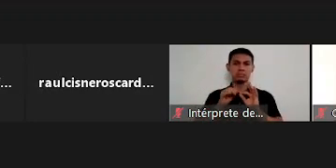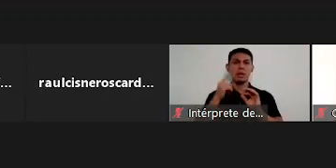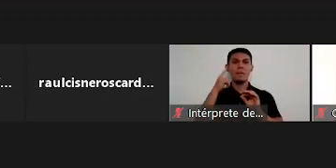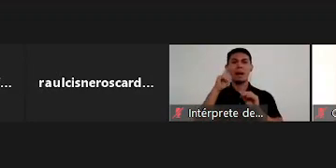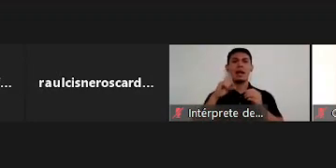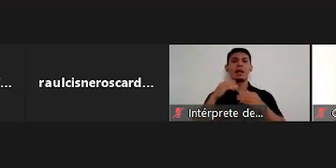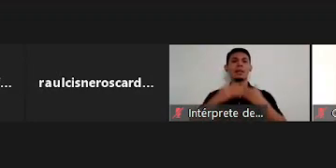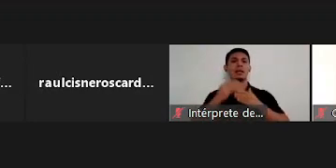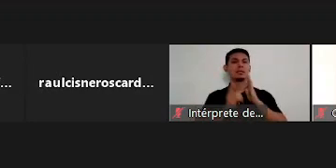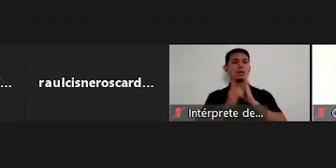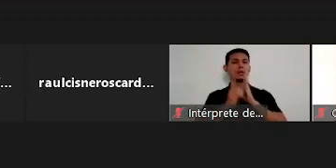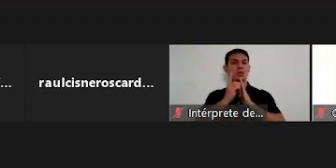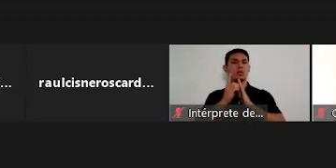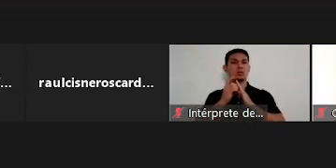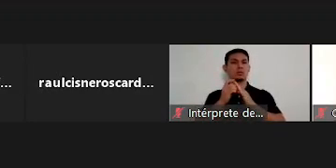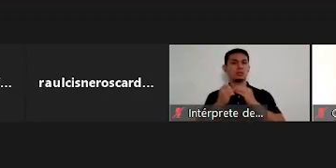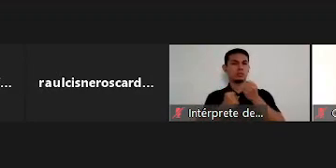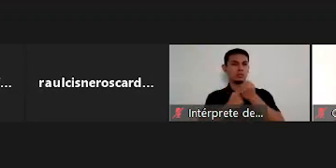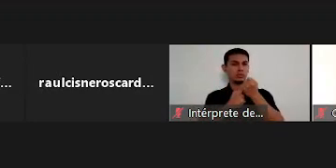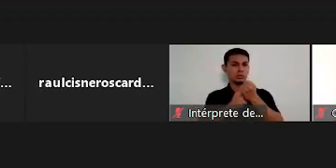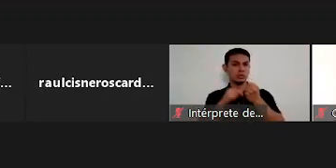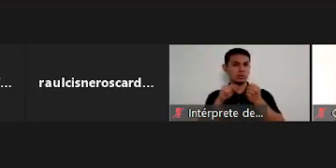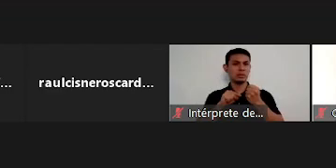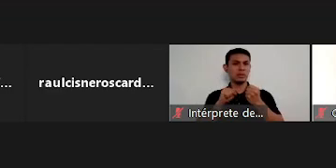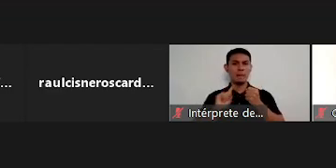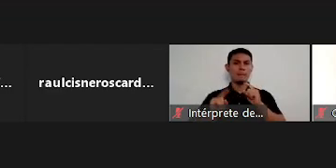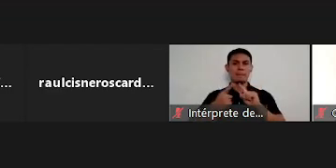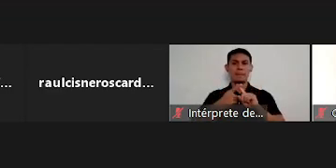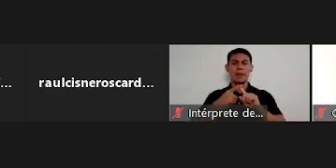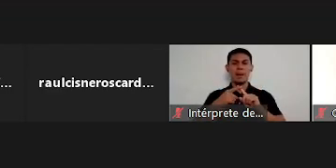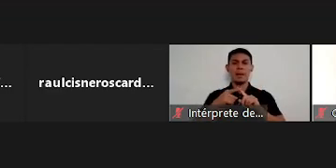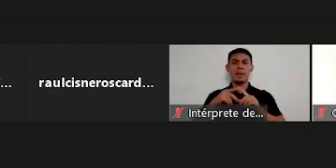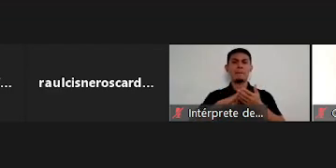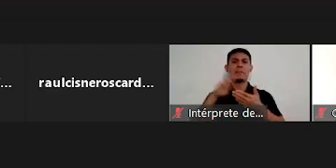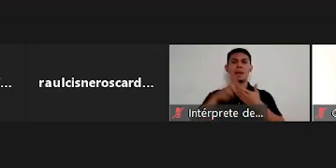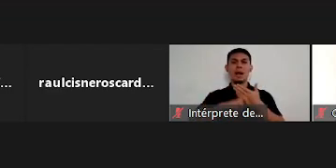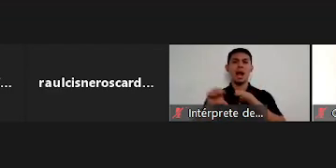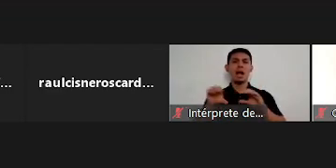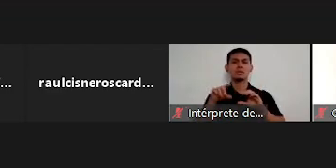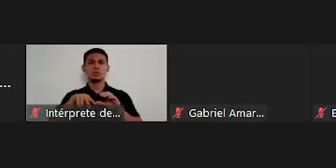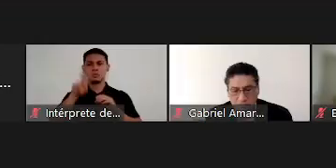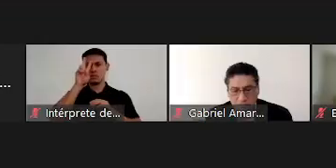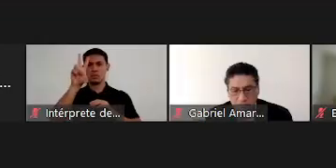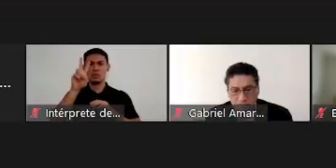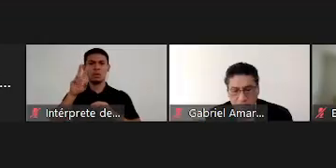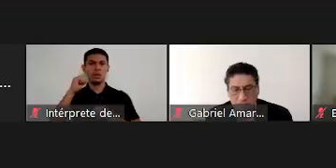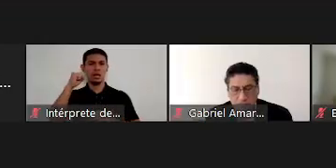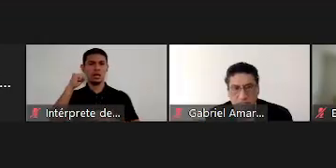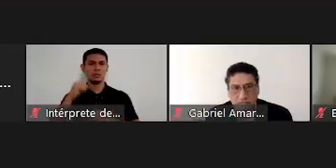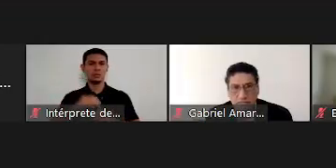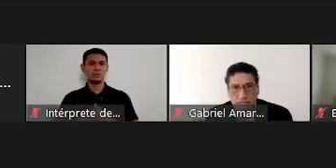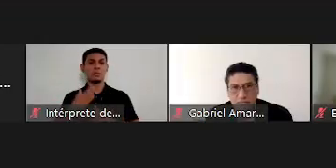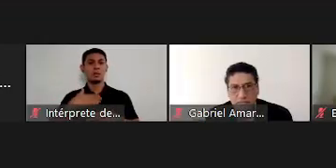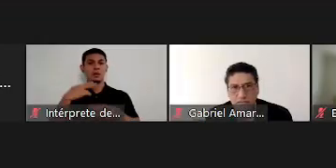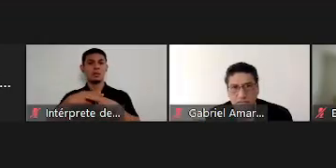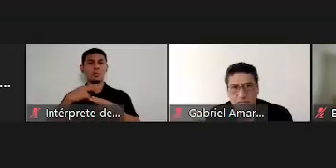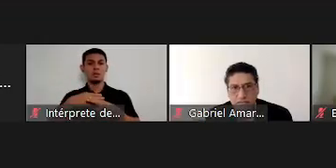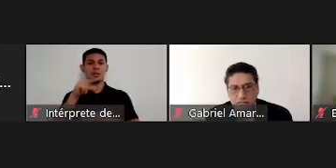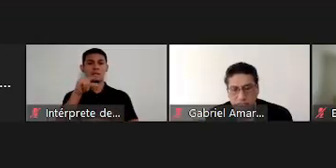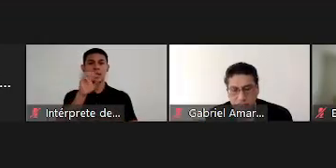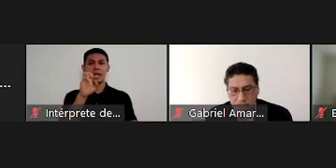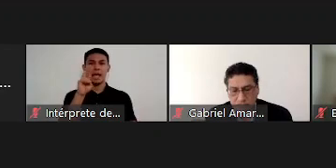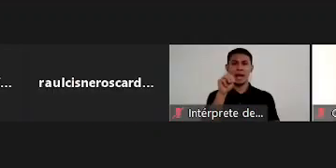opportunities for sustainable development in the context of this first national action plan on